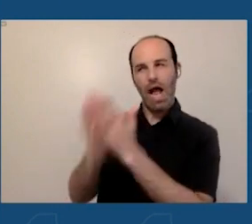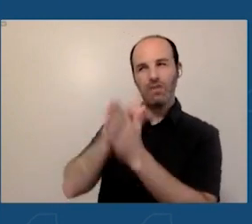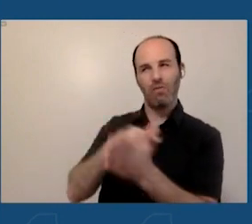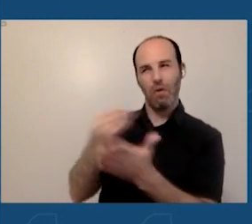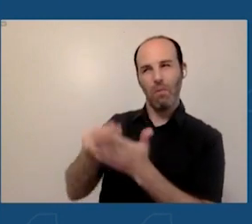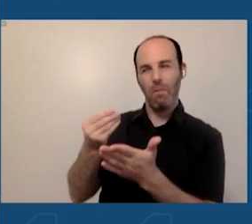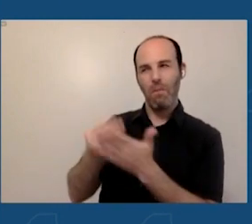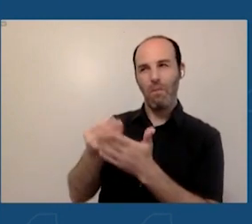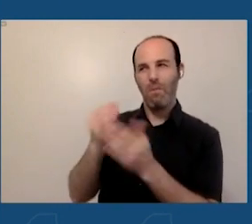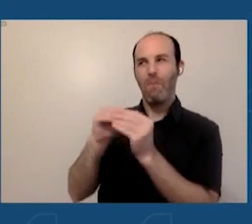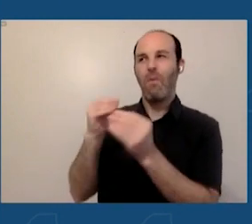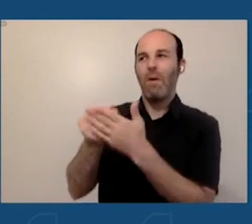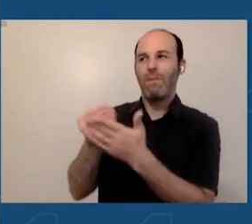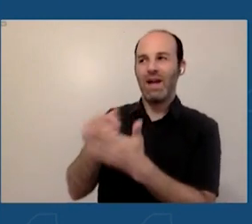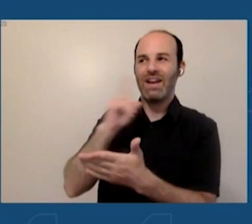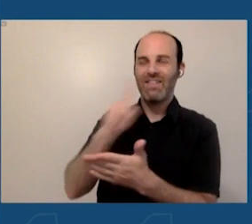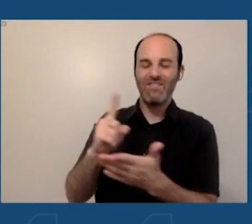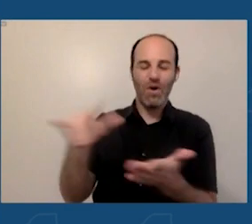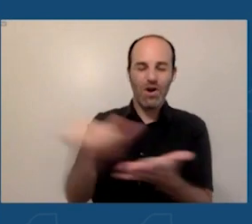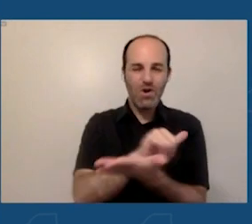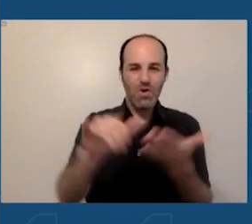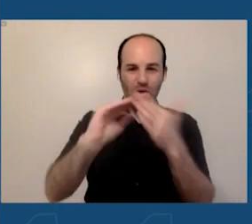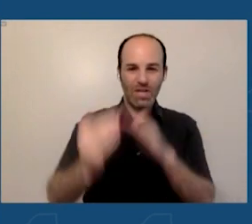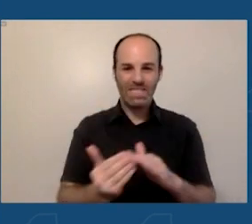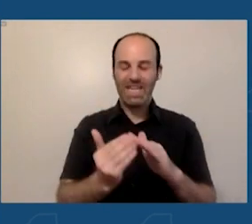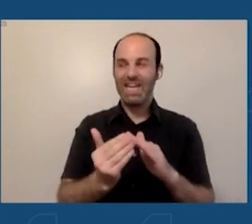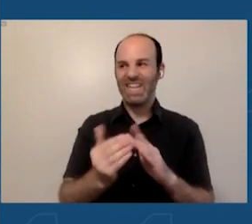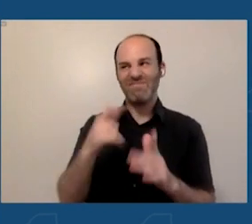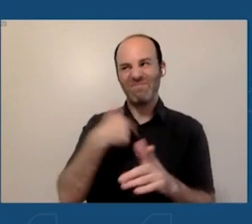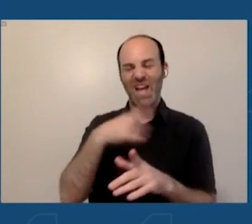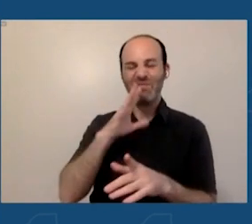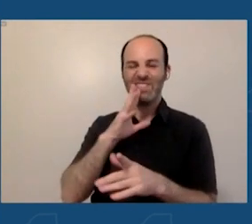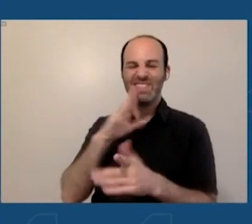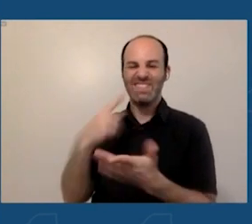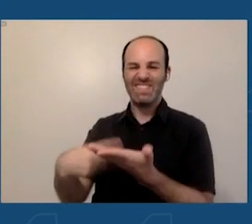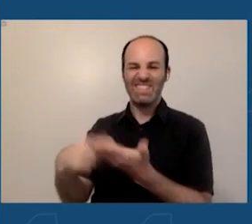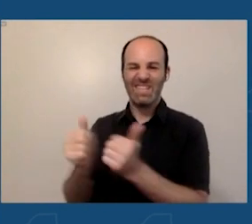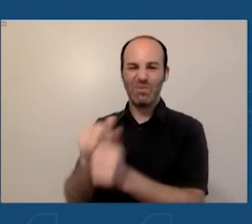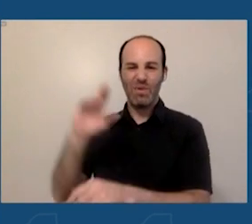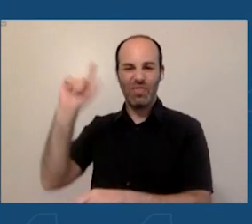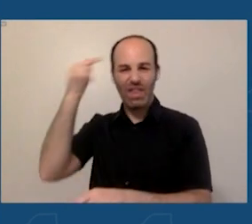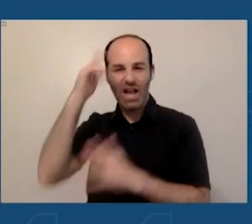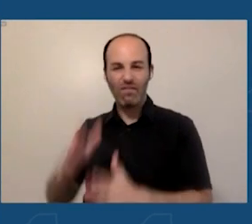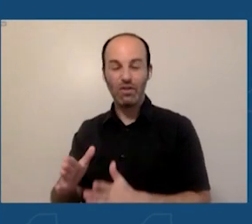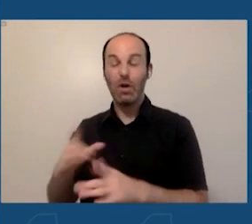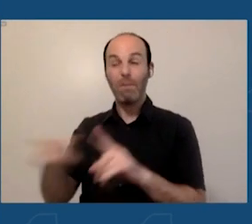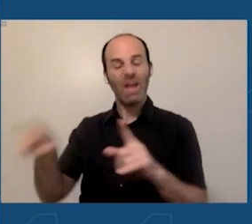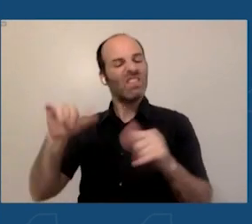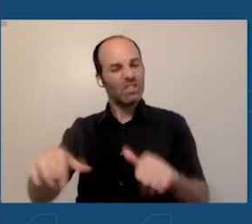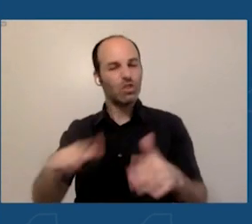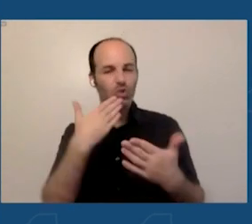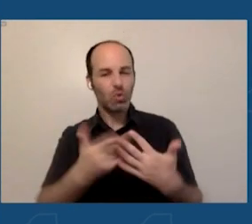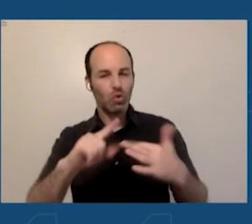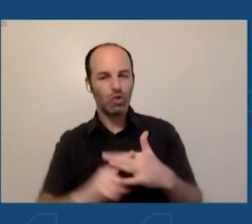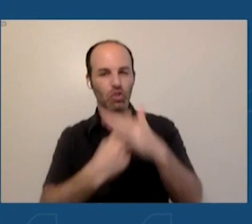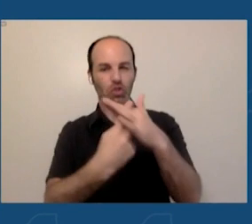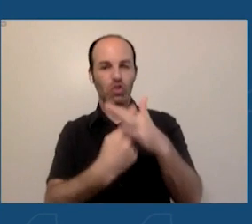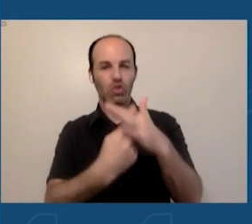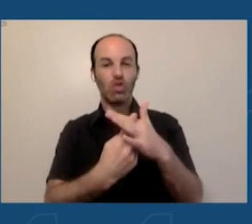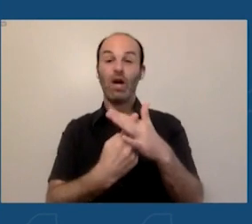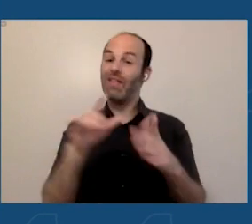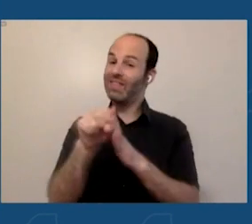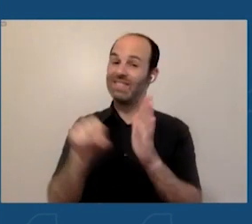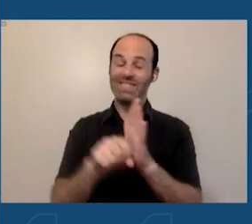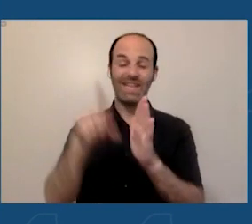there. And but this is a great start, and the state needs to come back, and